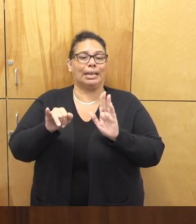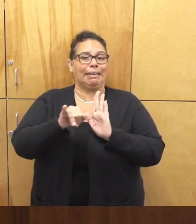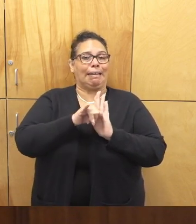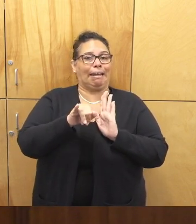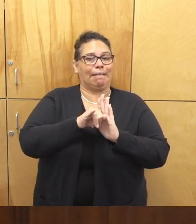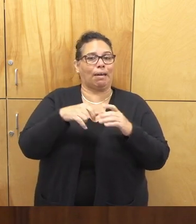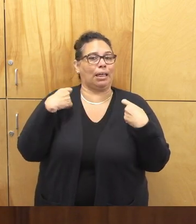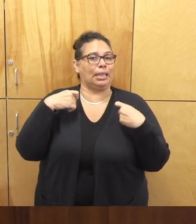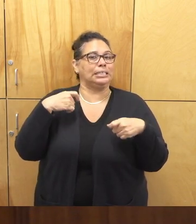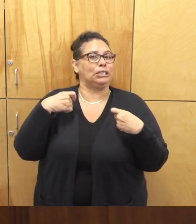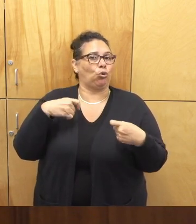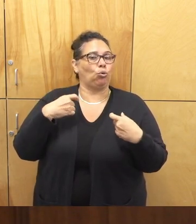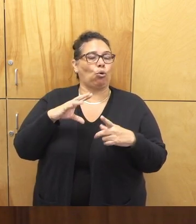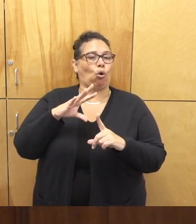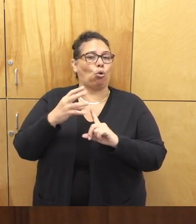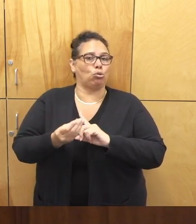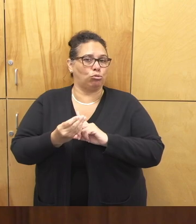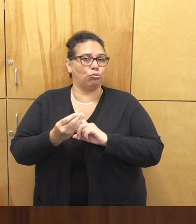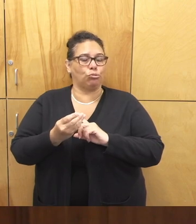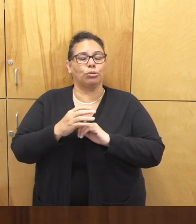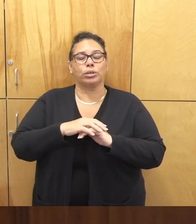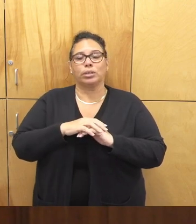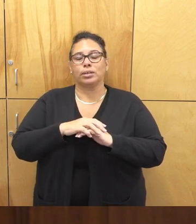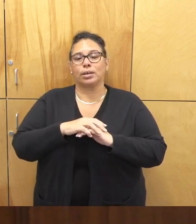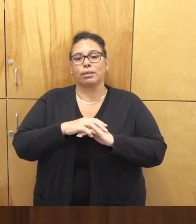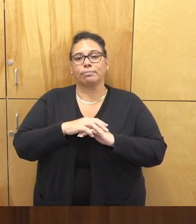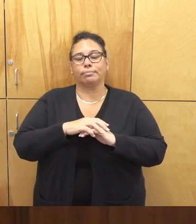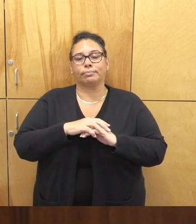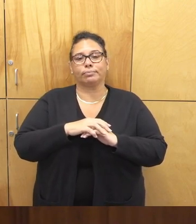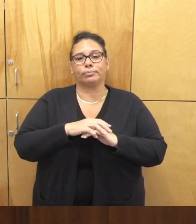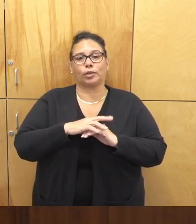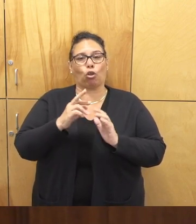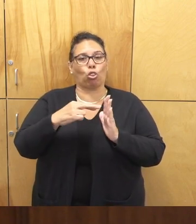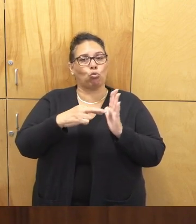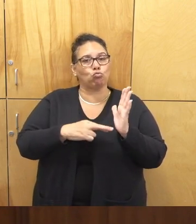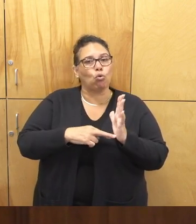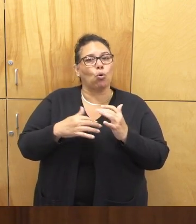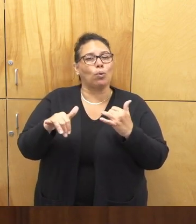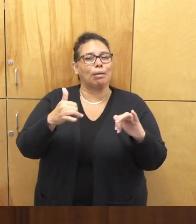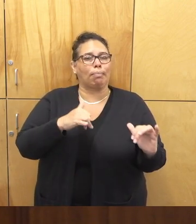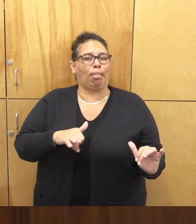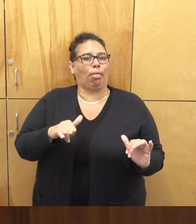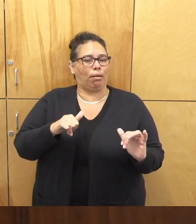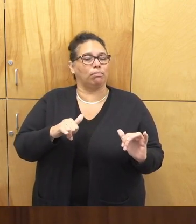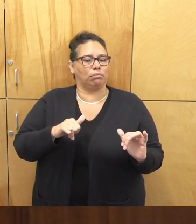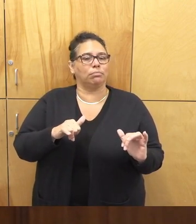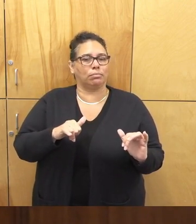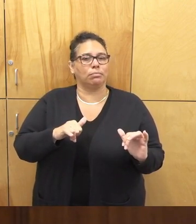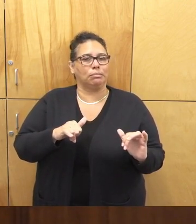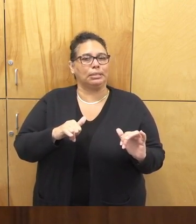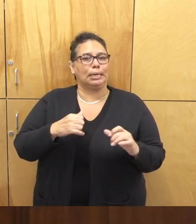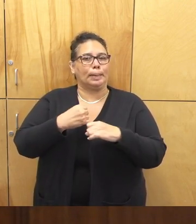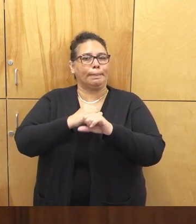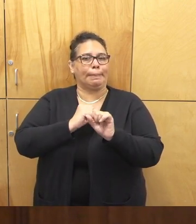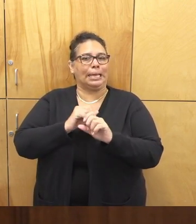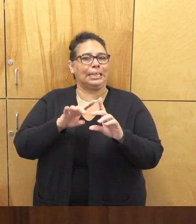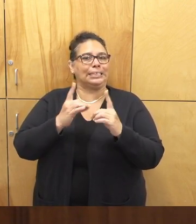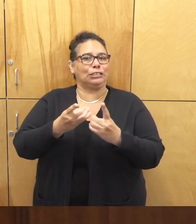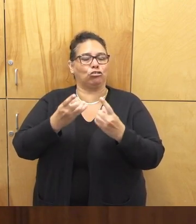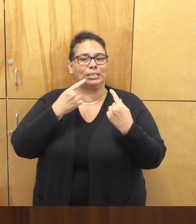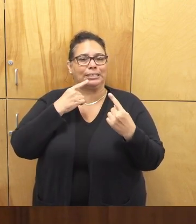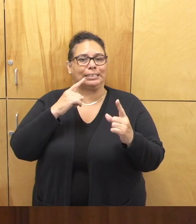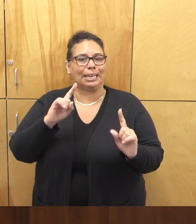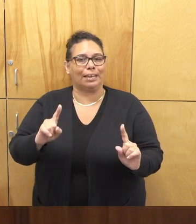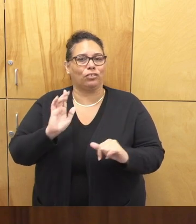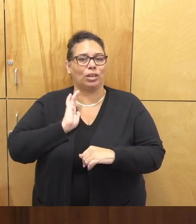Latino cultural communities, the role that we play in the fabric of making our district successful and